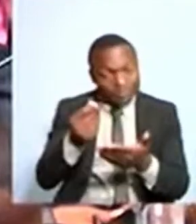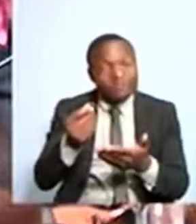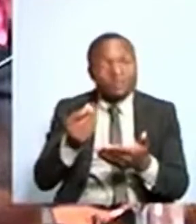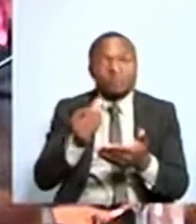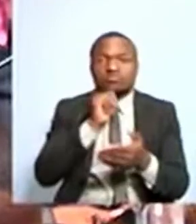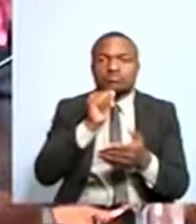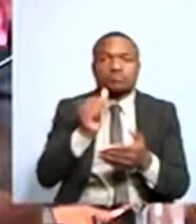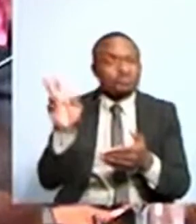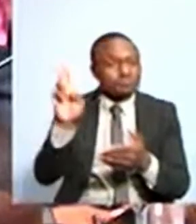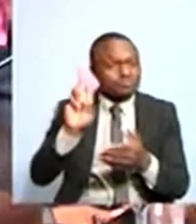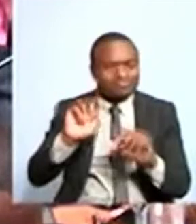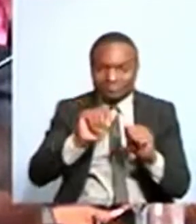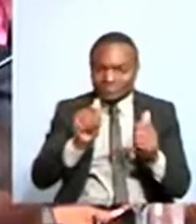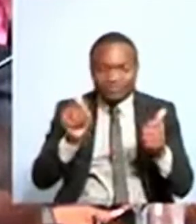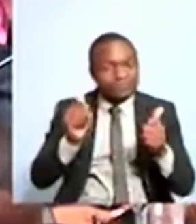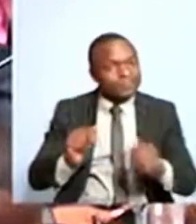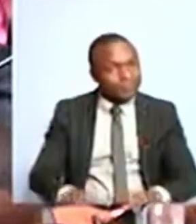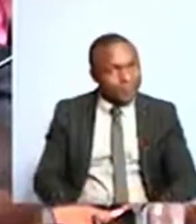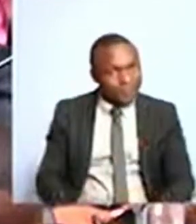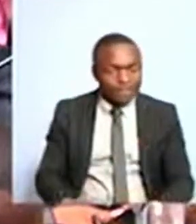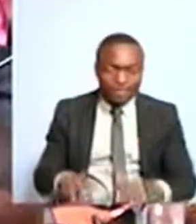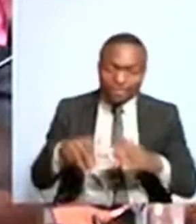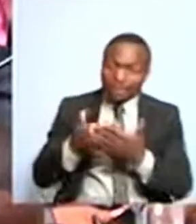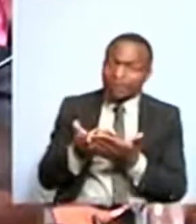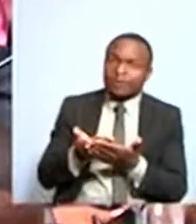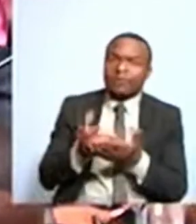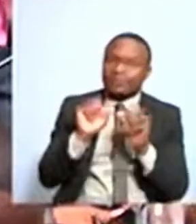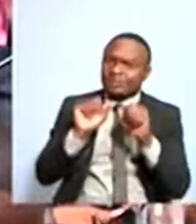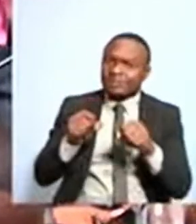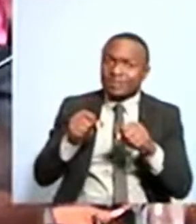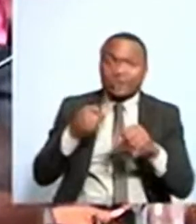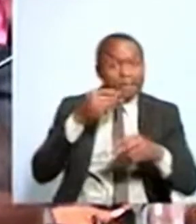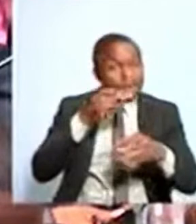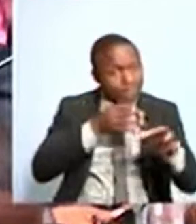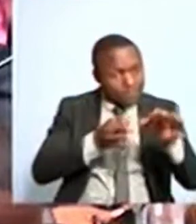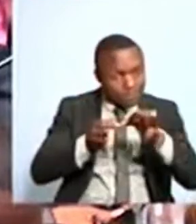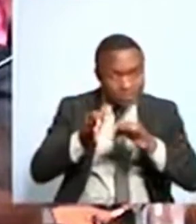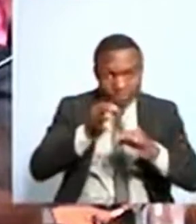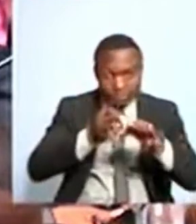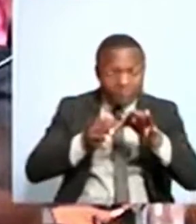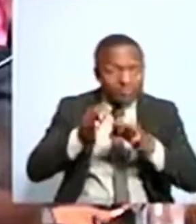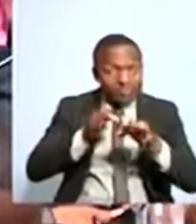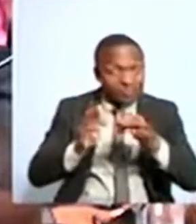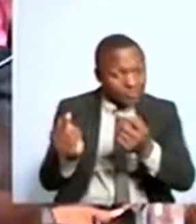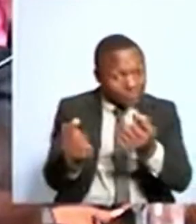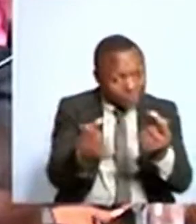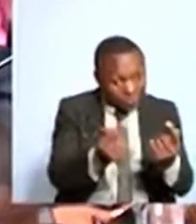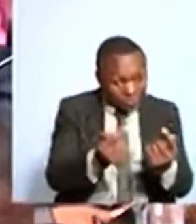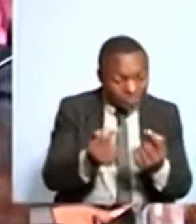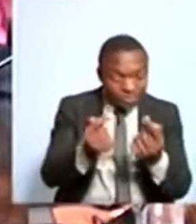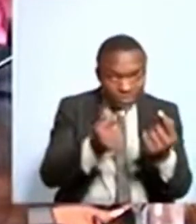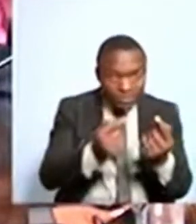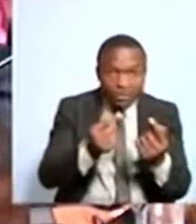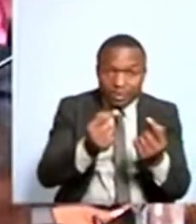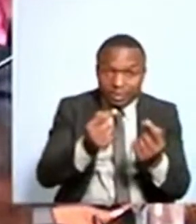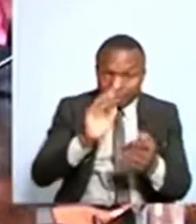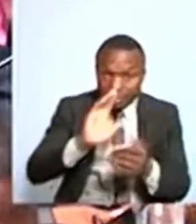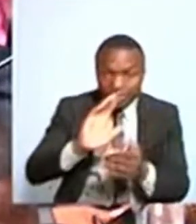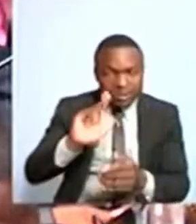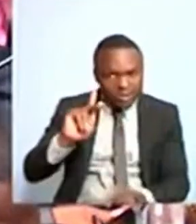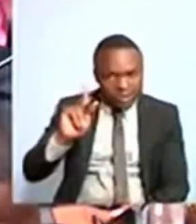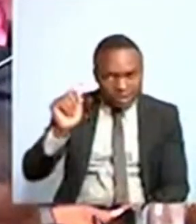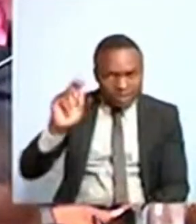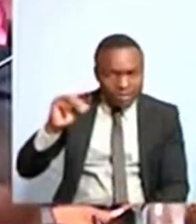How else can you define a situation, Madam Speaker, where in Ngabwe a